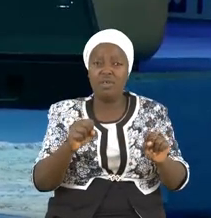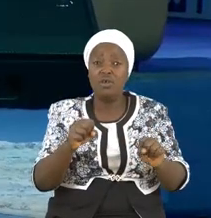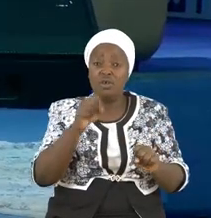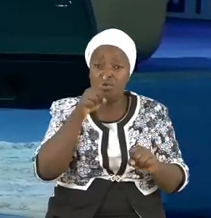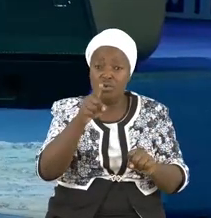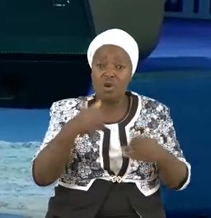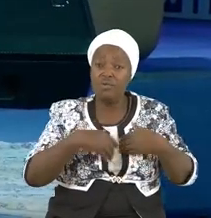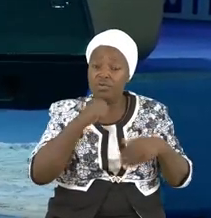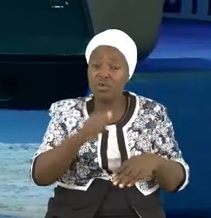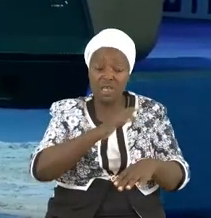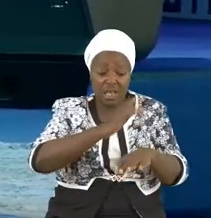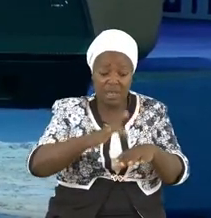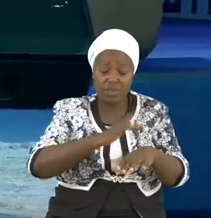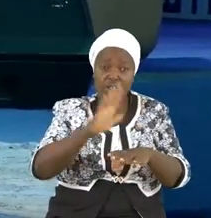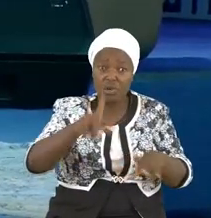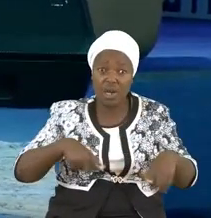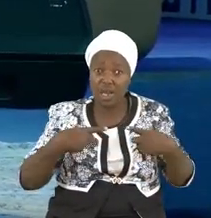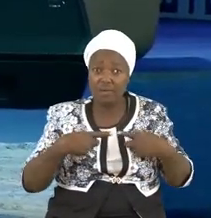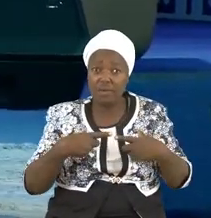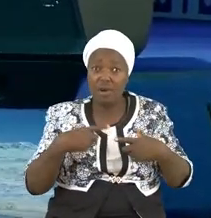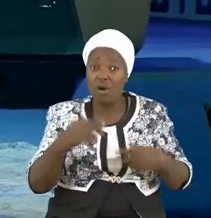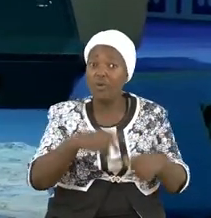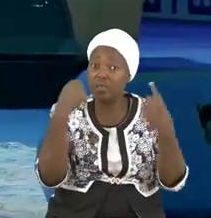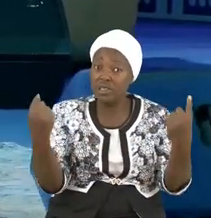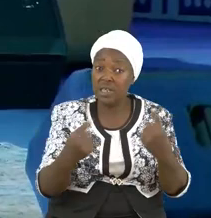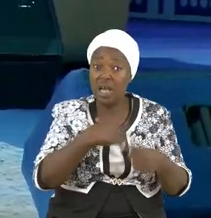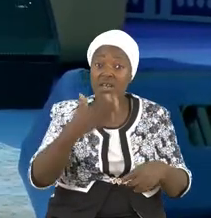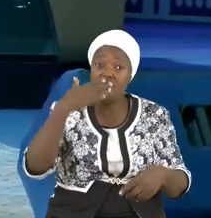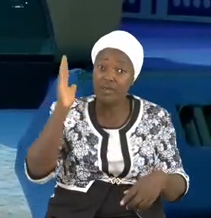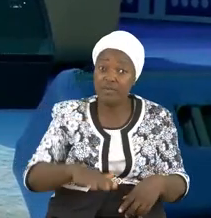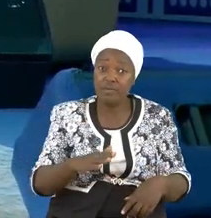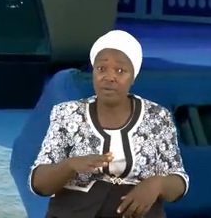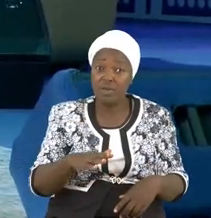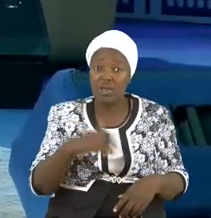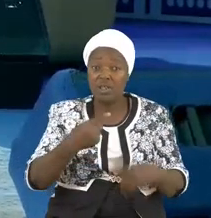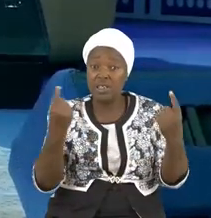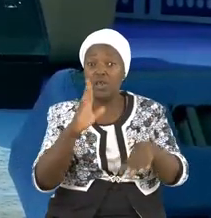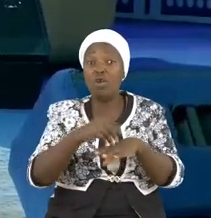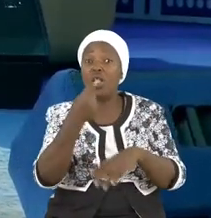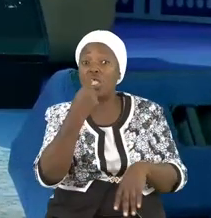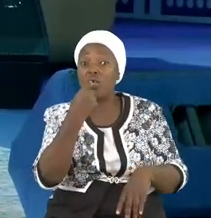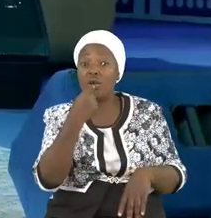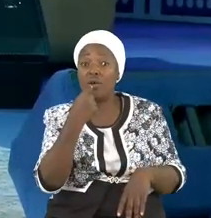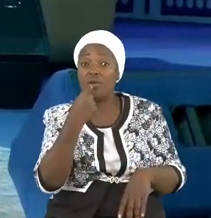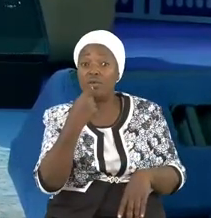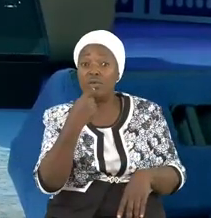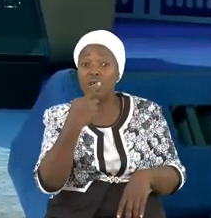life of sin and evil. There's sin on your tongue. There's lying on